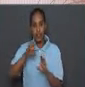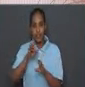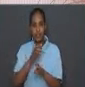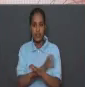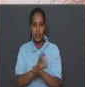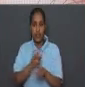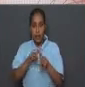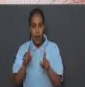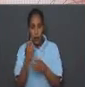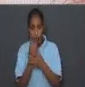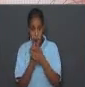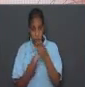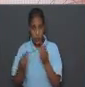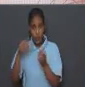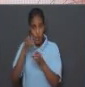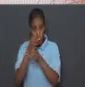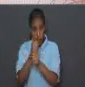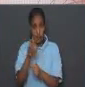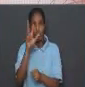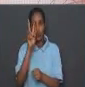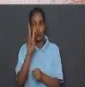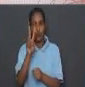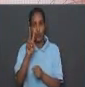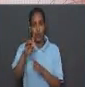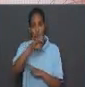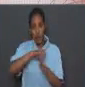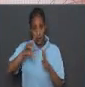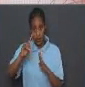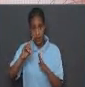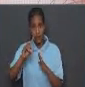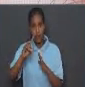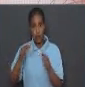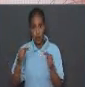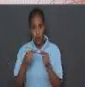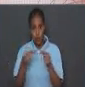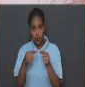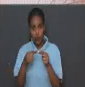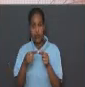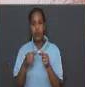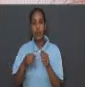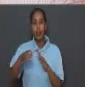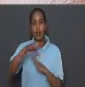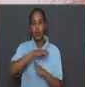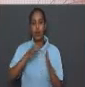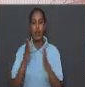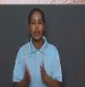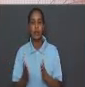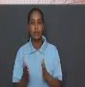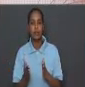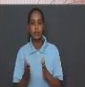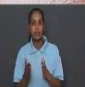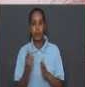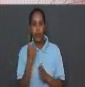cells. While both contain two electrodes in contact with an